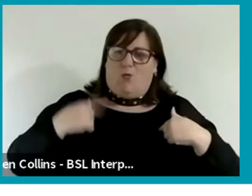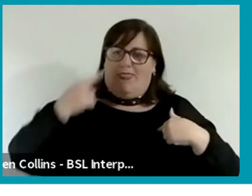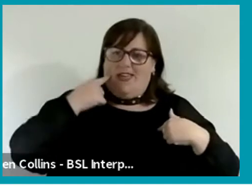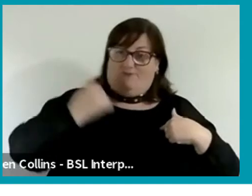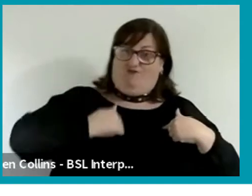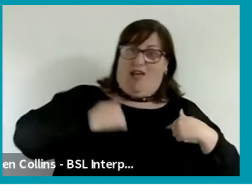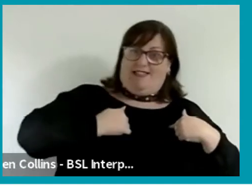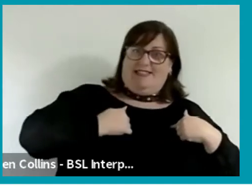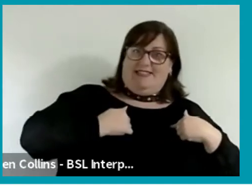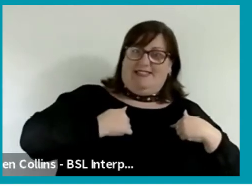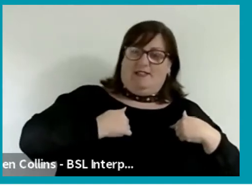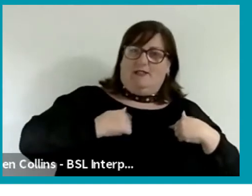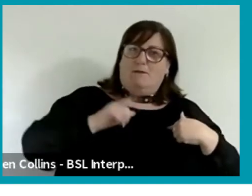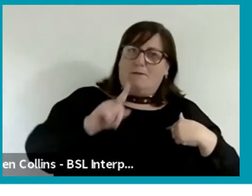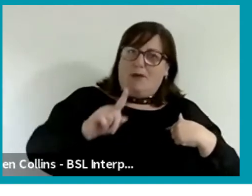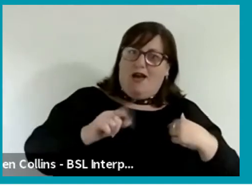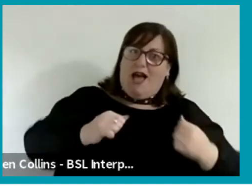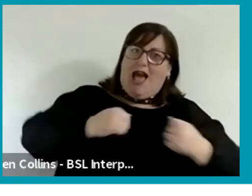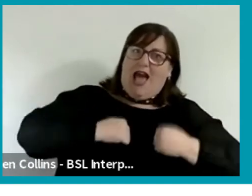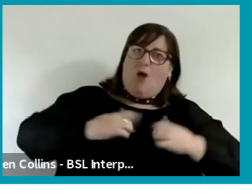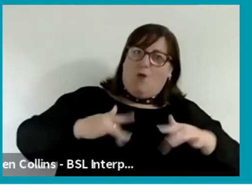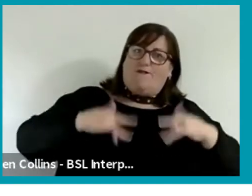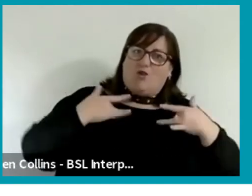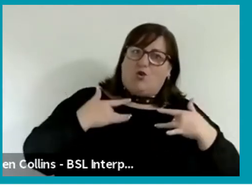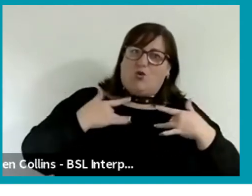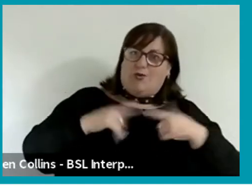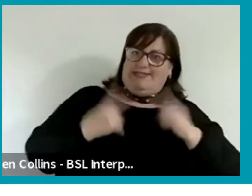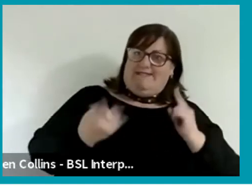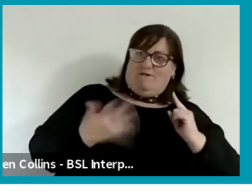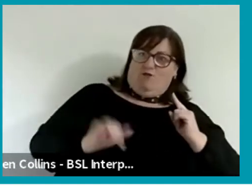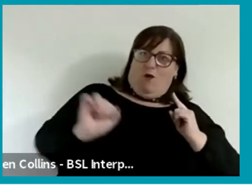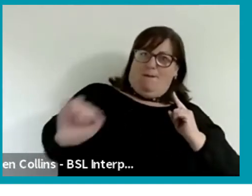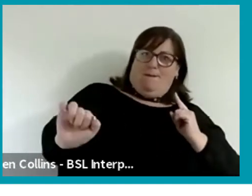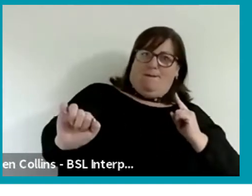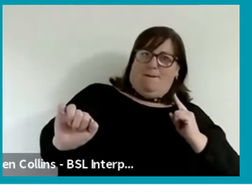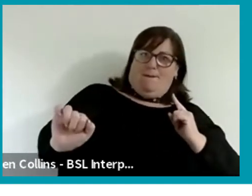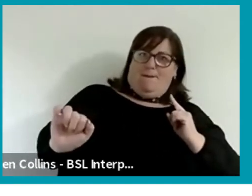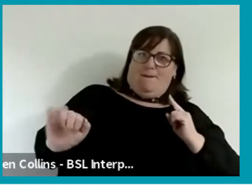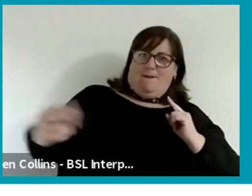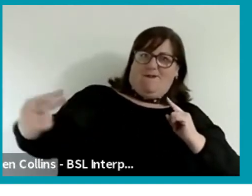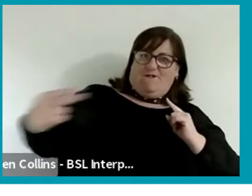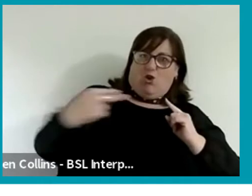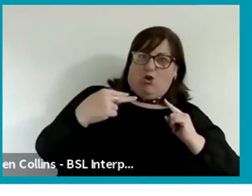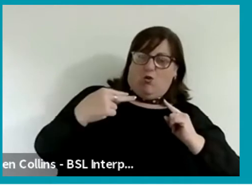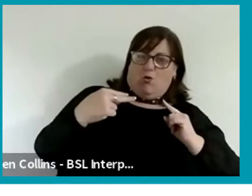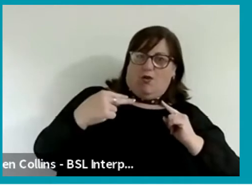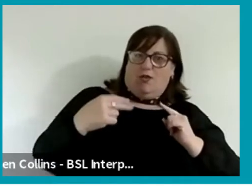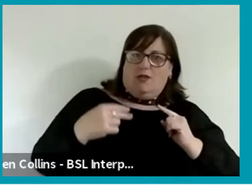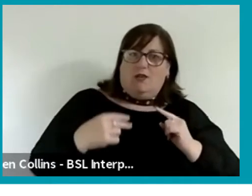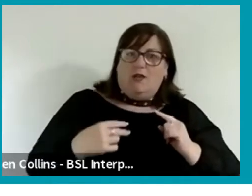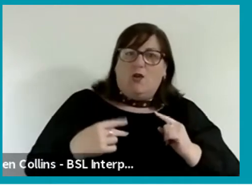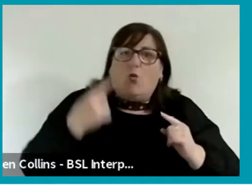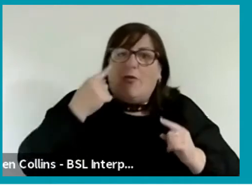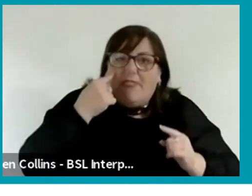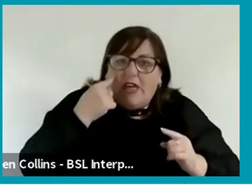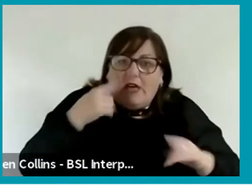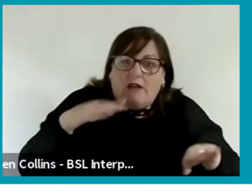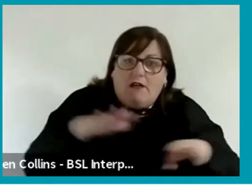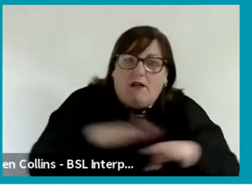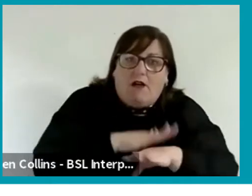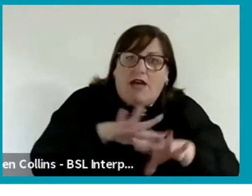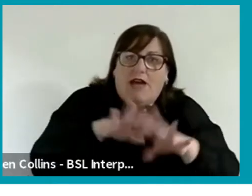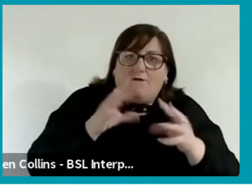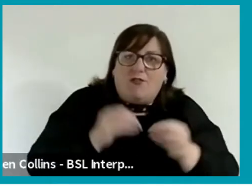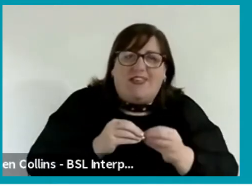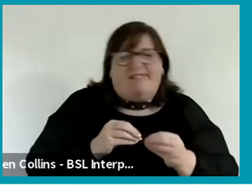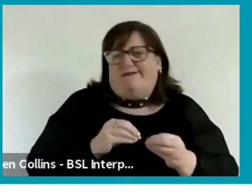view. We might think of various types of disabilities and thinking, oh, we've got everyone covered. We're never going to get